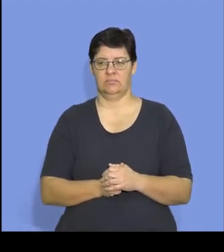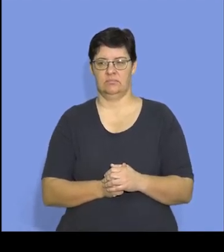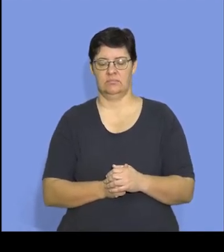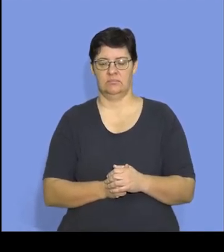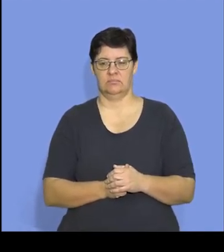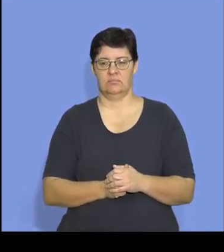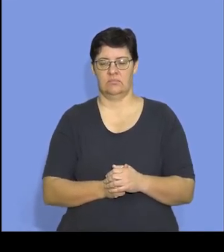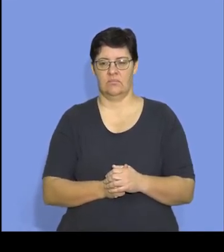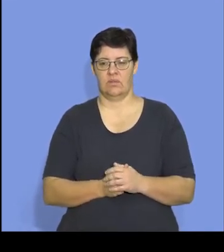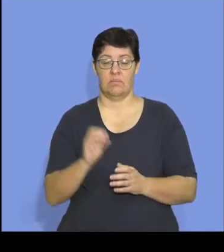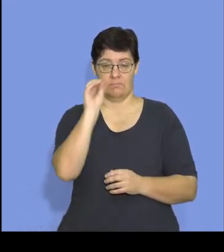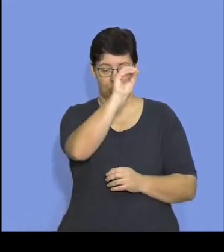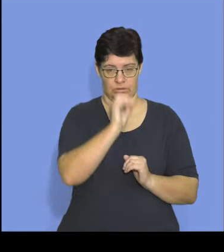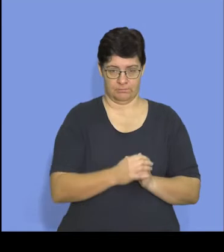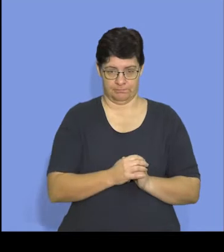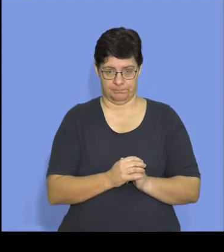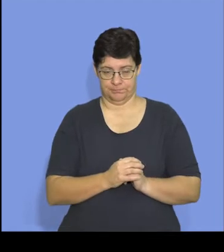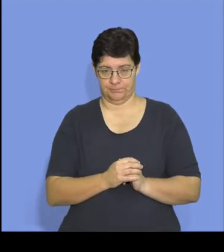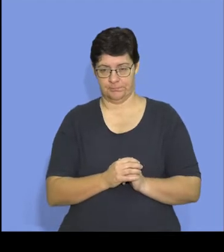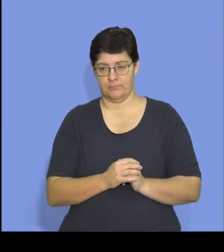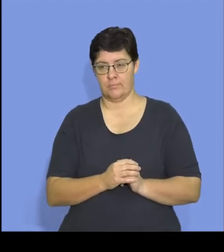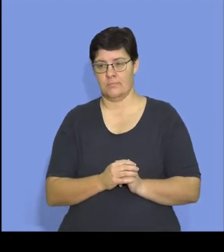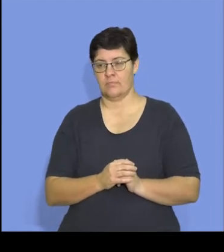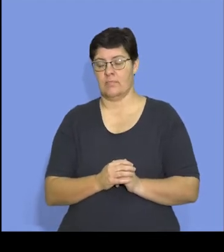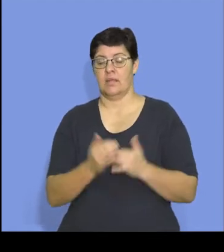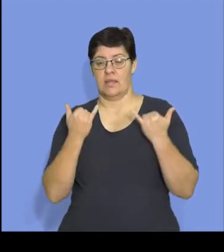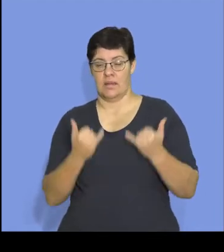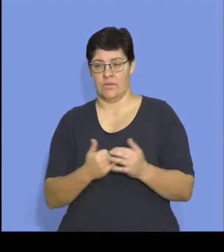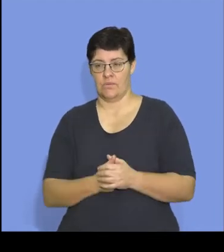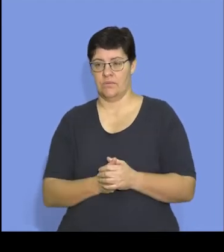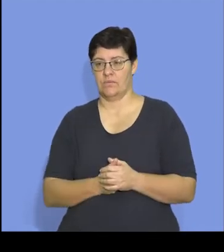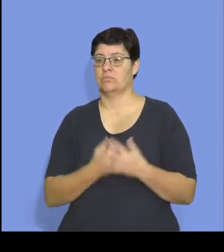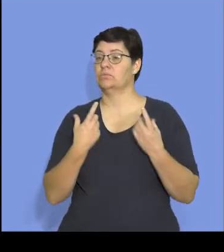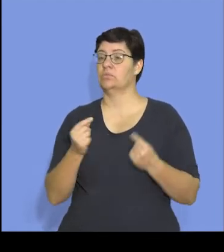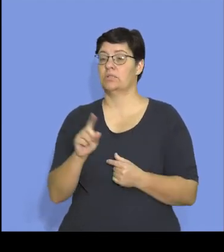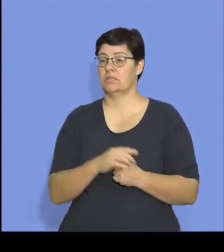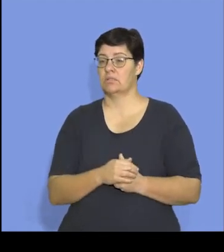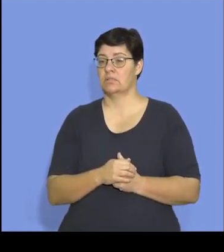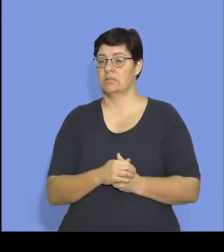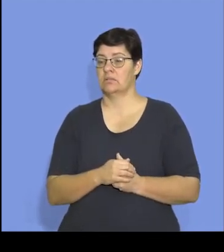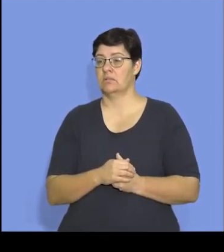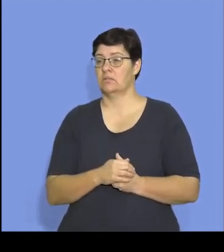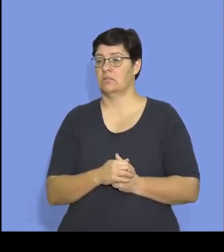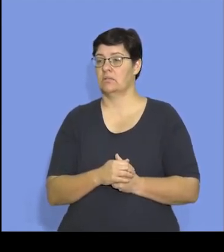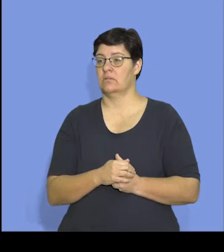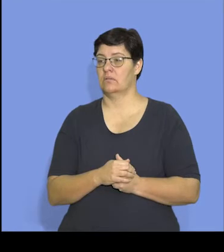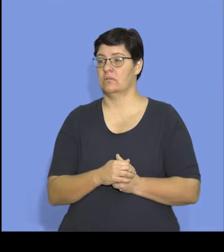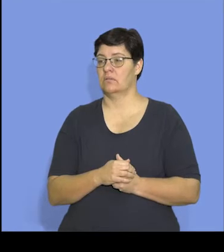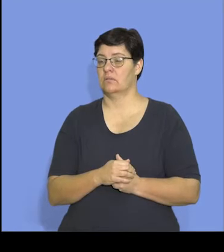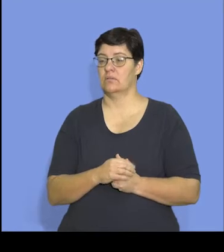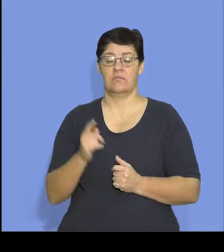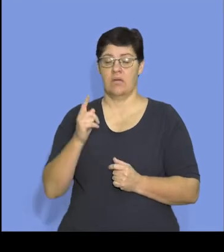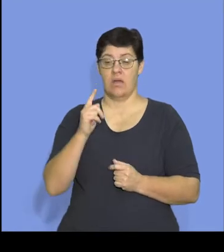So I'm just going to put that in there, all right? Now, what we're going to do is instead of a